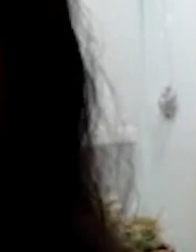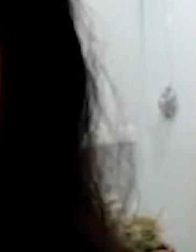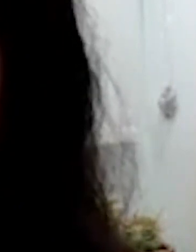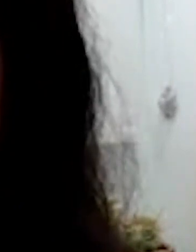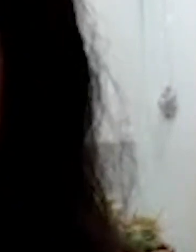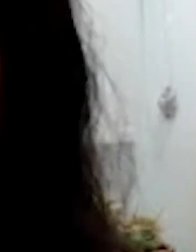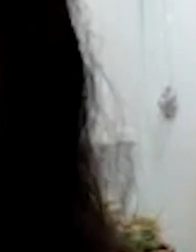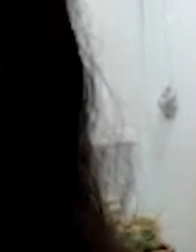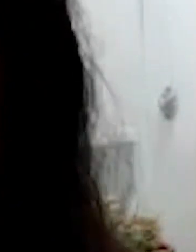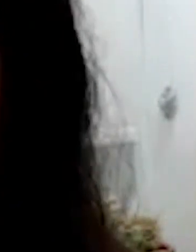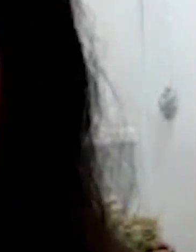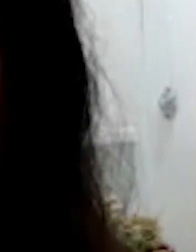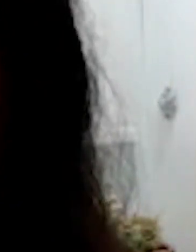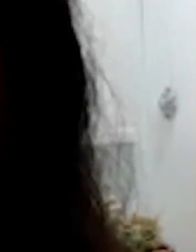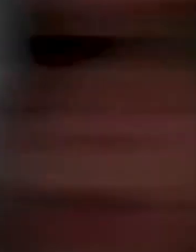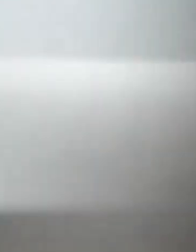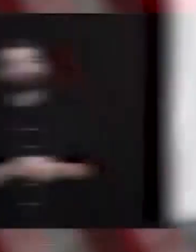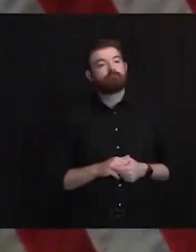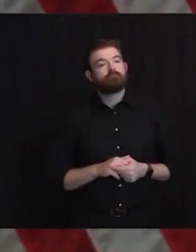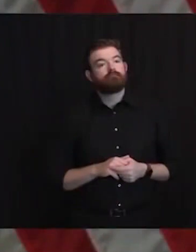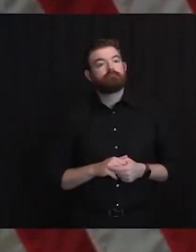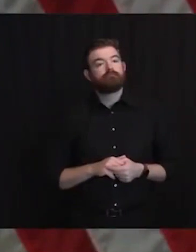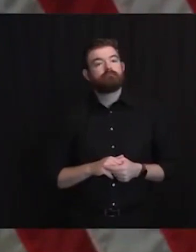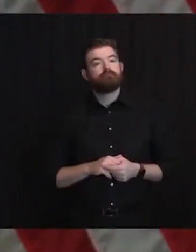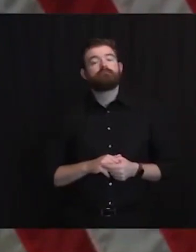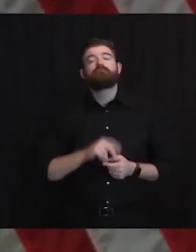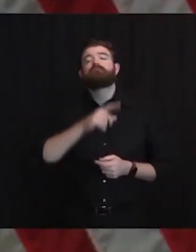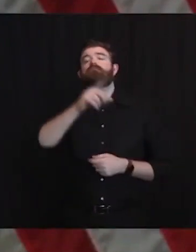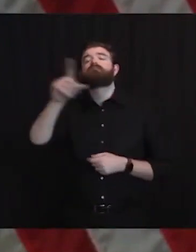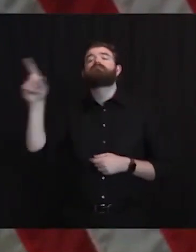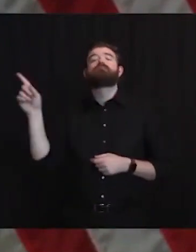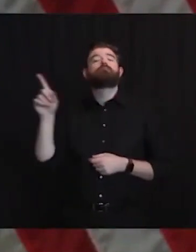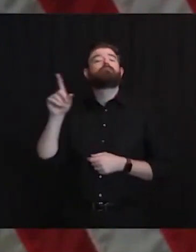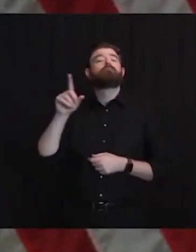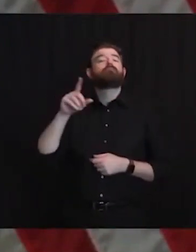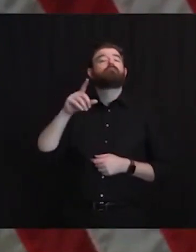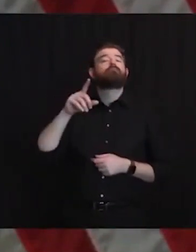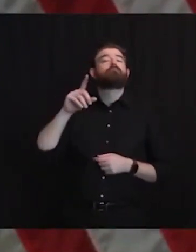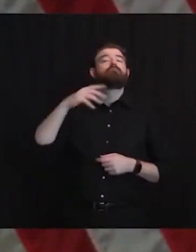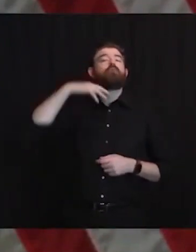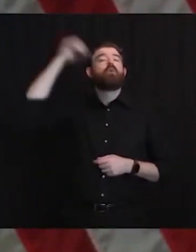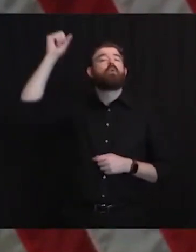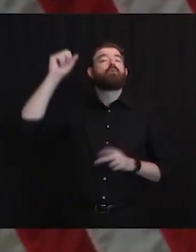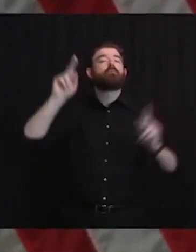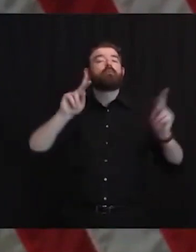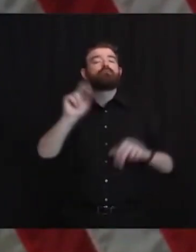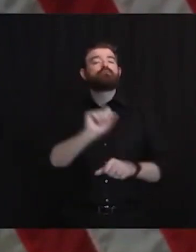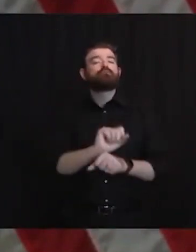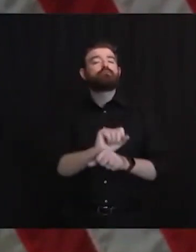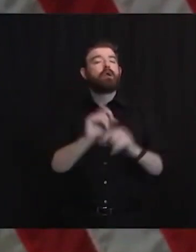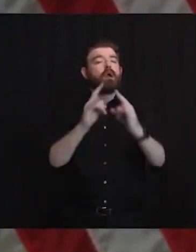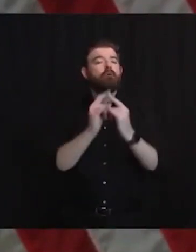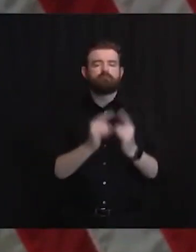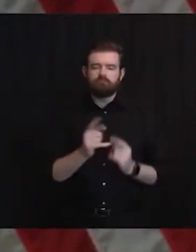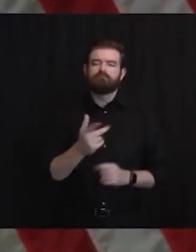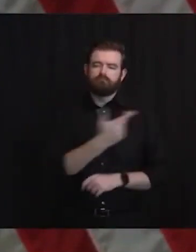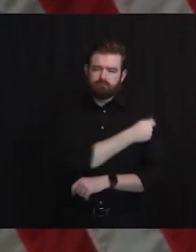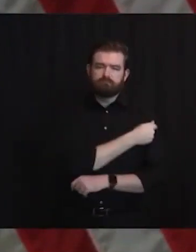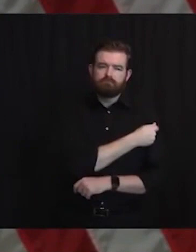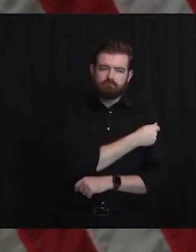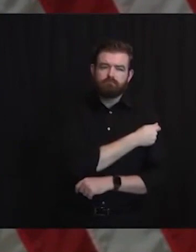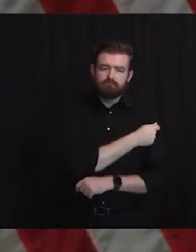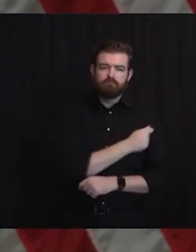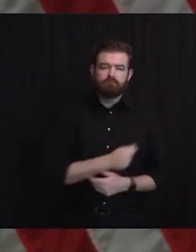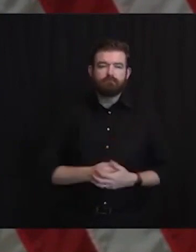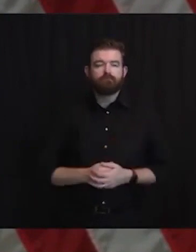handles respiratory cases gives her opinion. As for New Jersey, we'll see what the CDC has to say, and then we'll think about